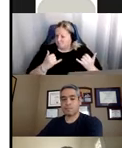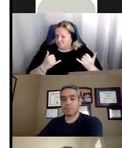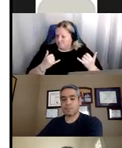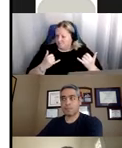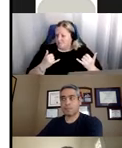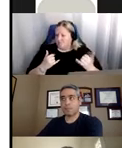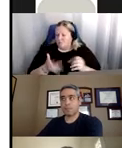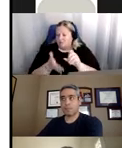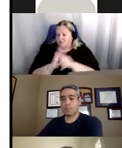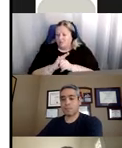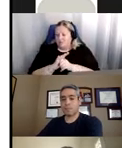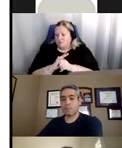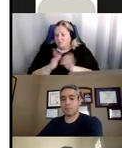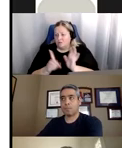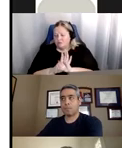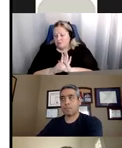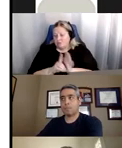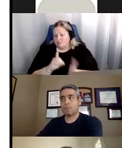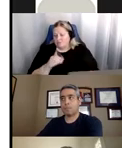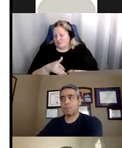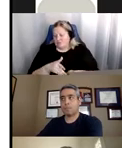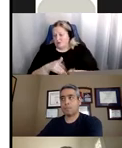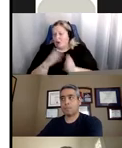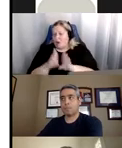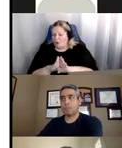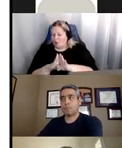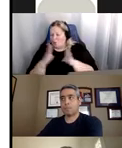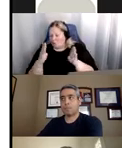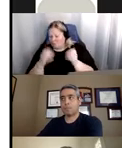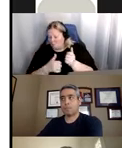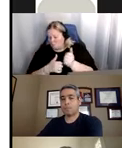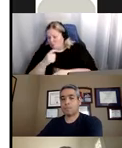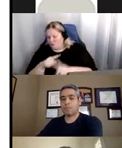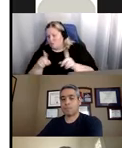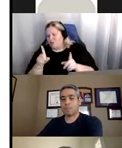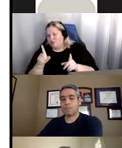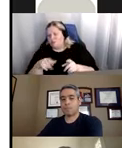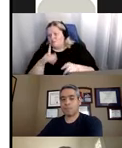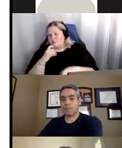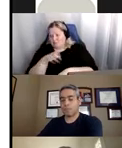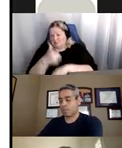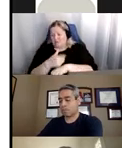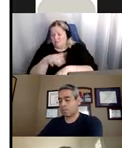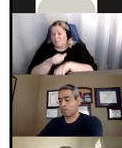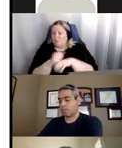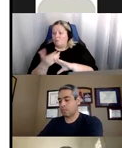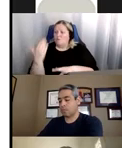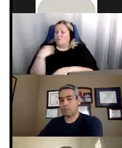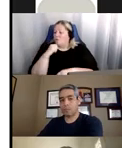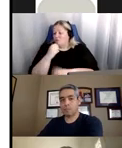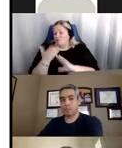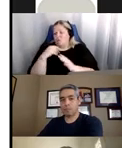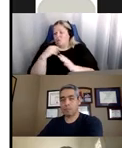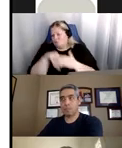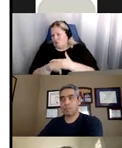COVID times, our demo centers are open mostly, but you have to make an appointment, whereas previously you could just walk